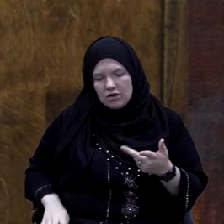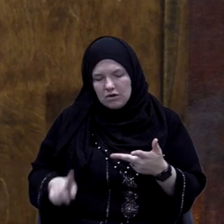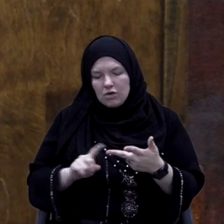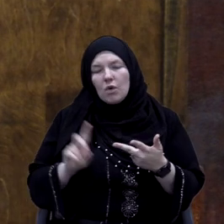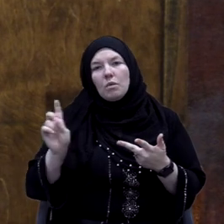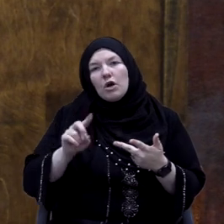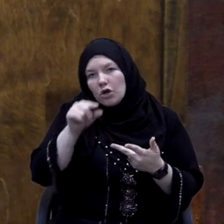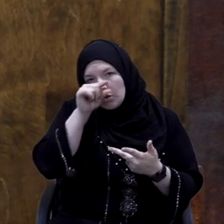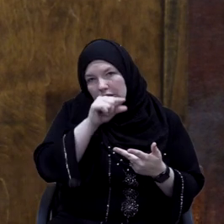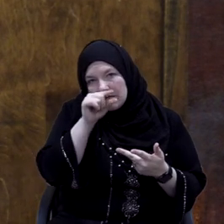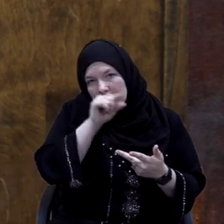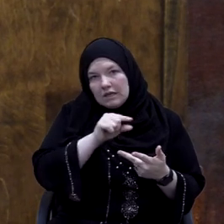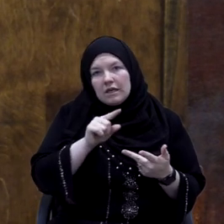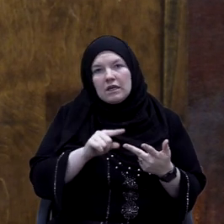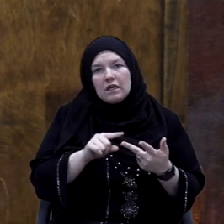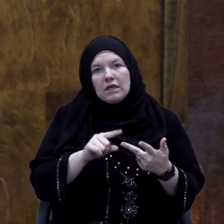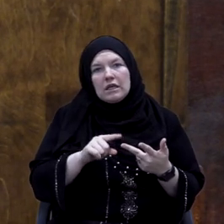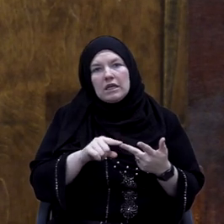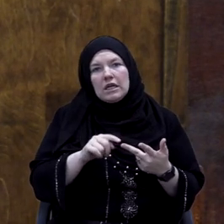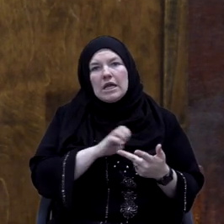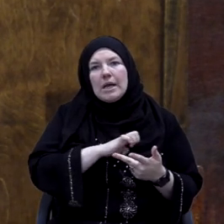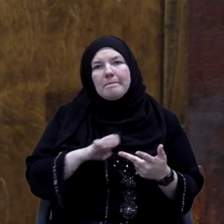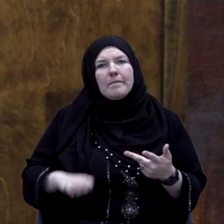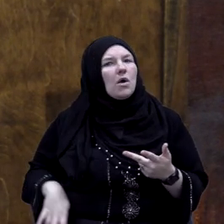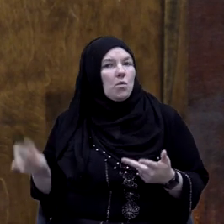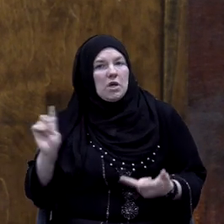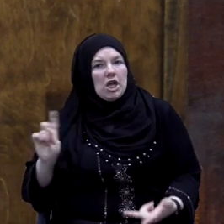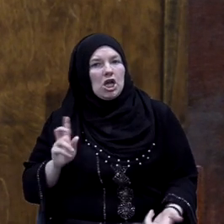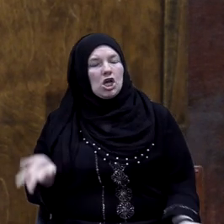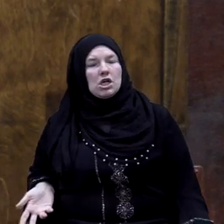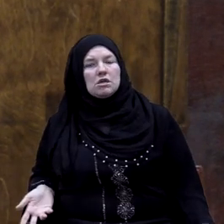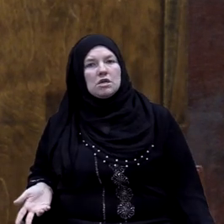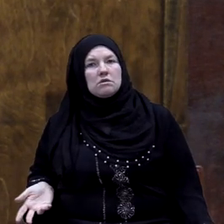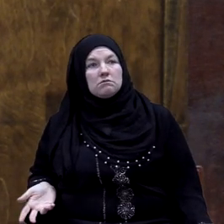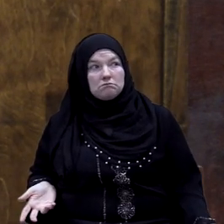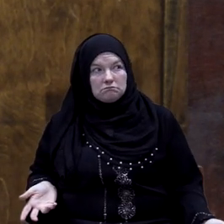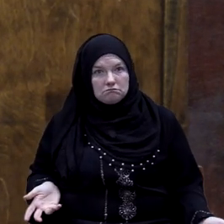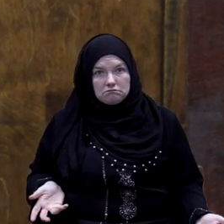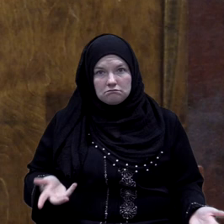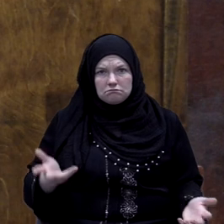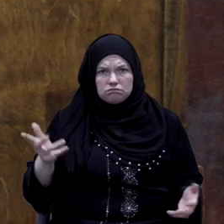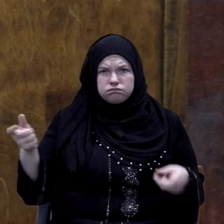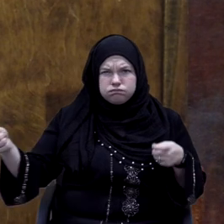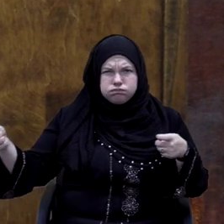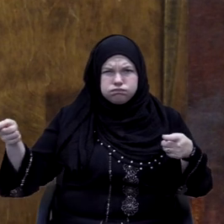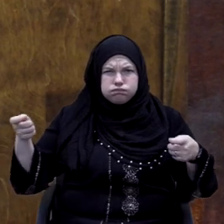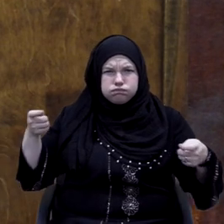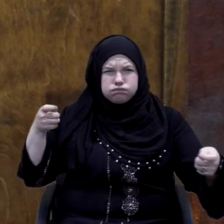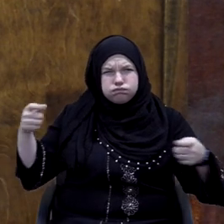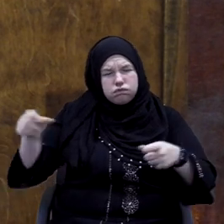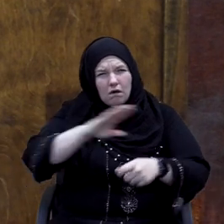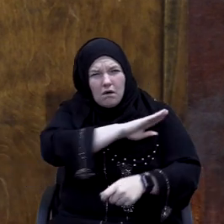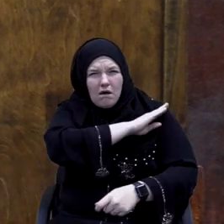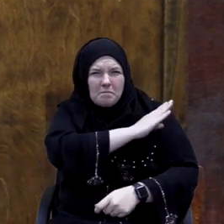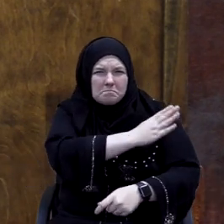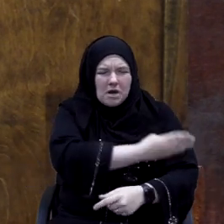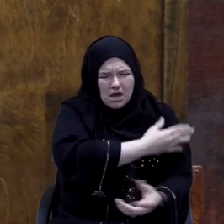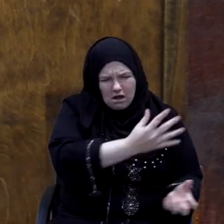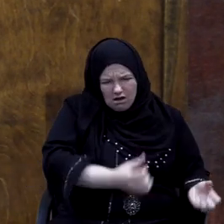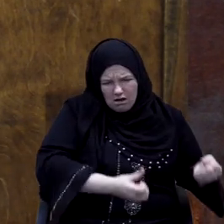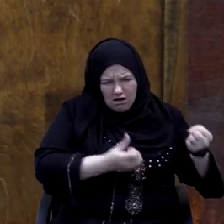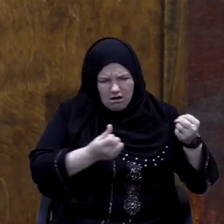So these are true laws in application that show us the hands of